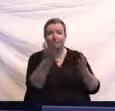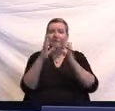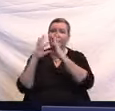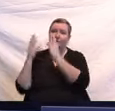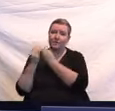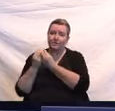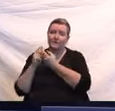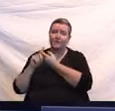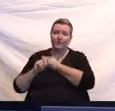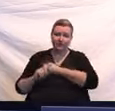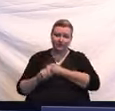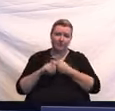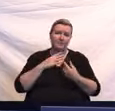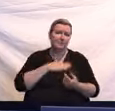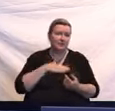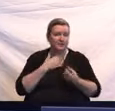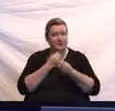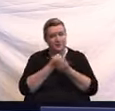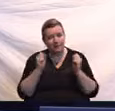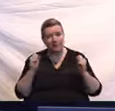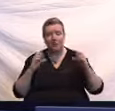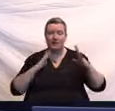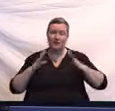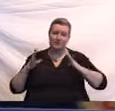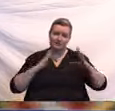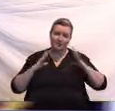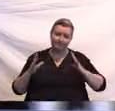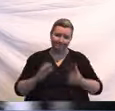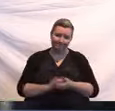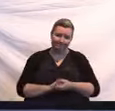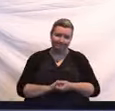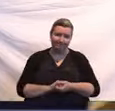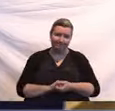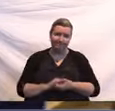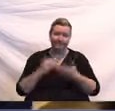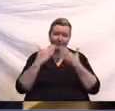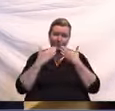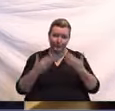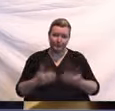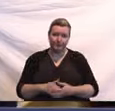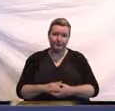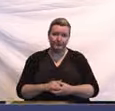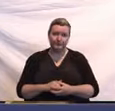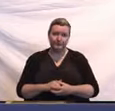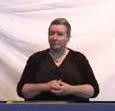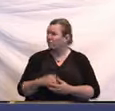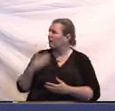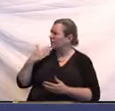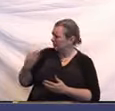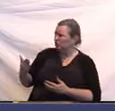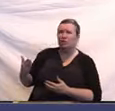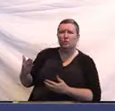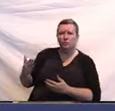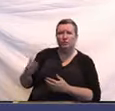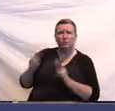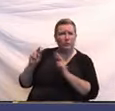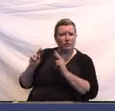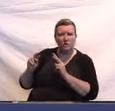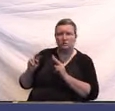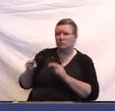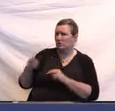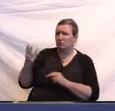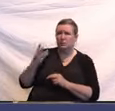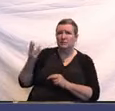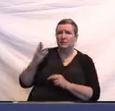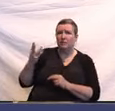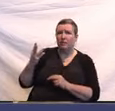a safe holiday season. Thank you. Thank you, Judy. Looking forward to Boost NJ Day. We'll be